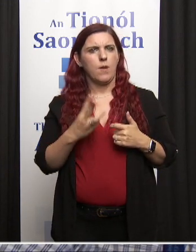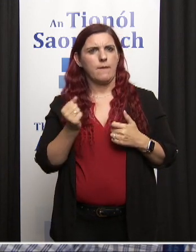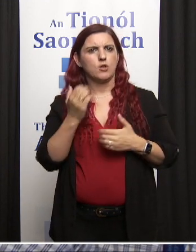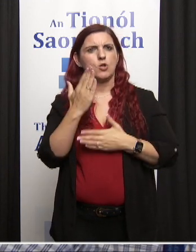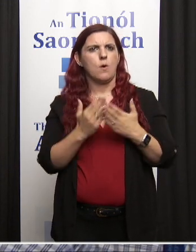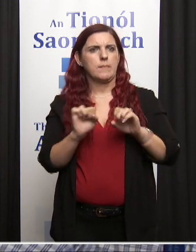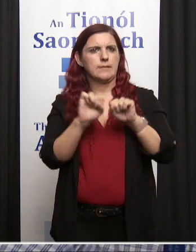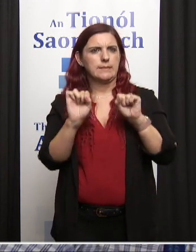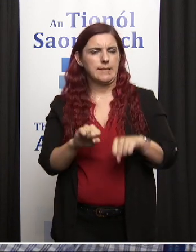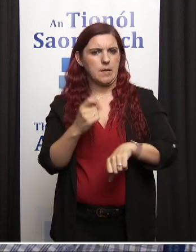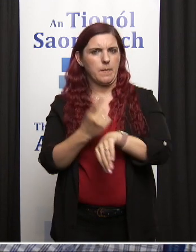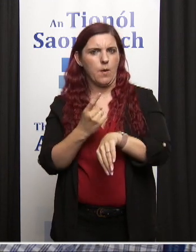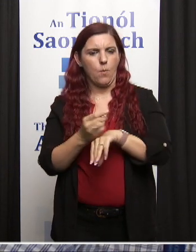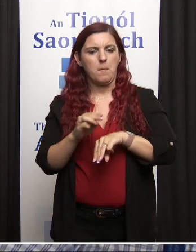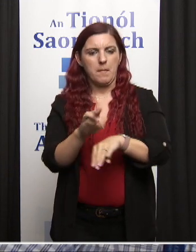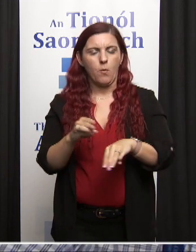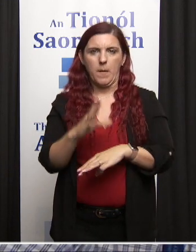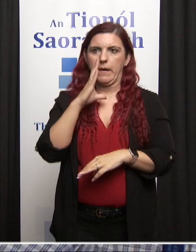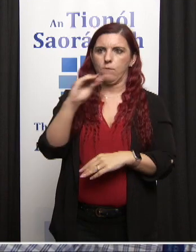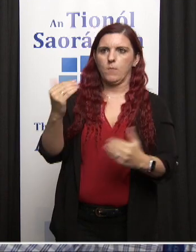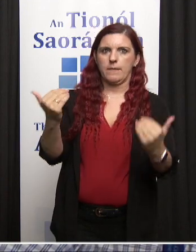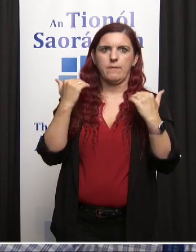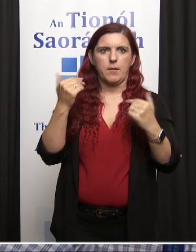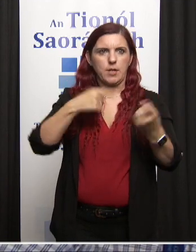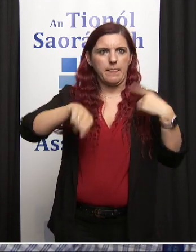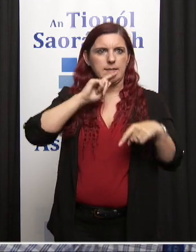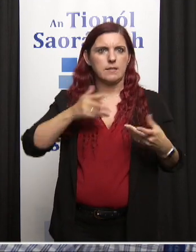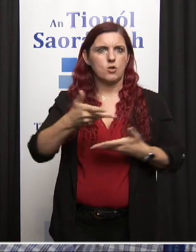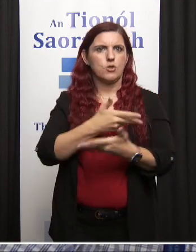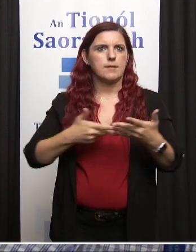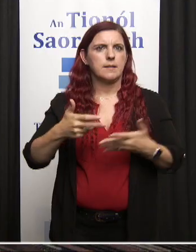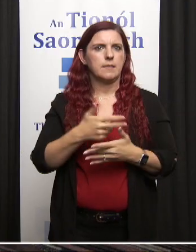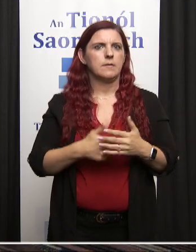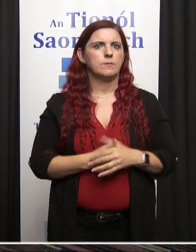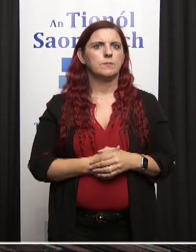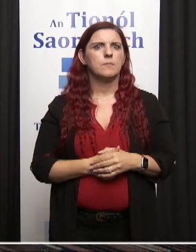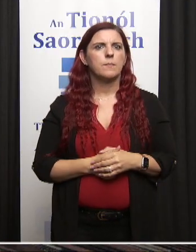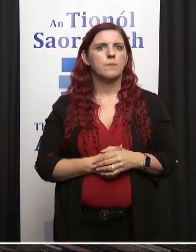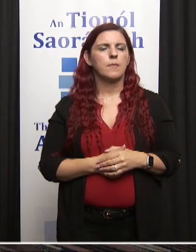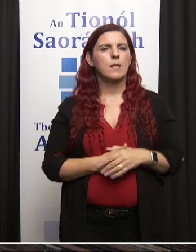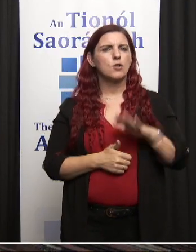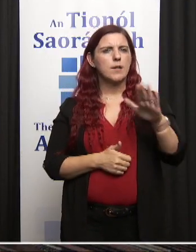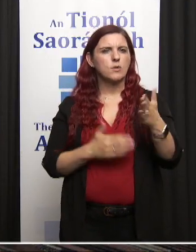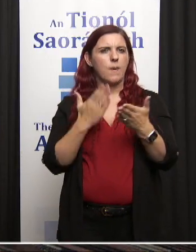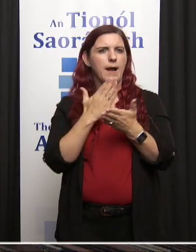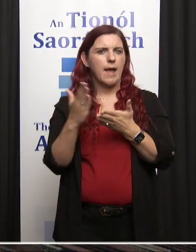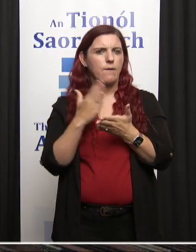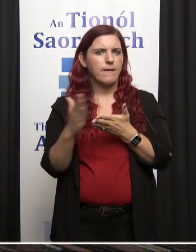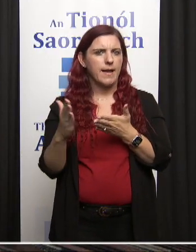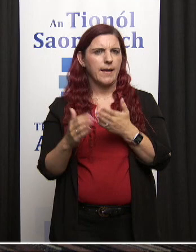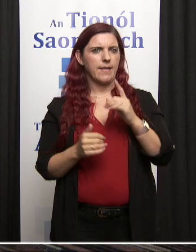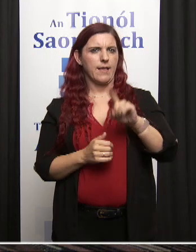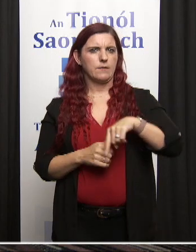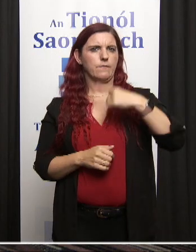put in place where the people would be informed of these discussions and conclusions of these discussions? To the second question, that's for the